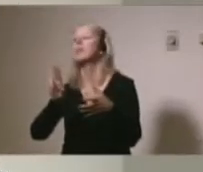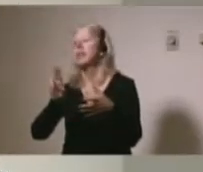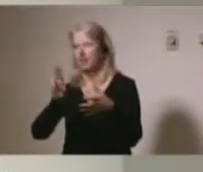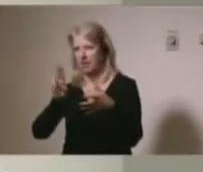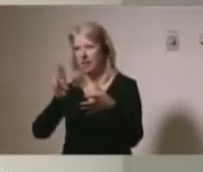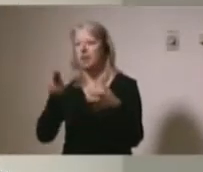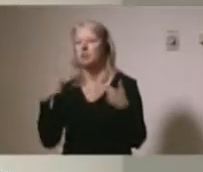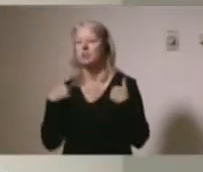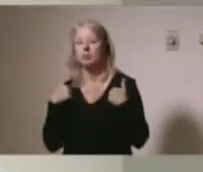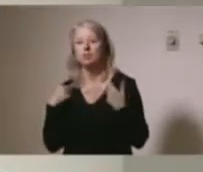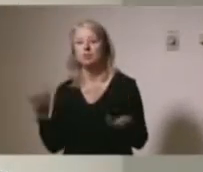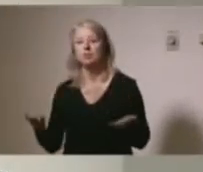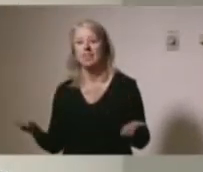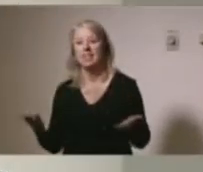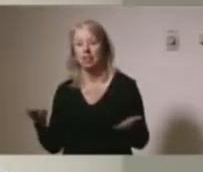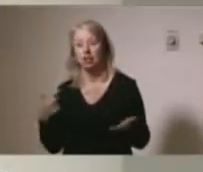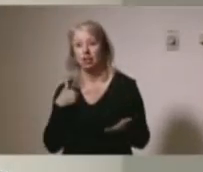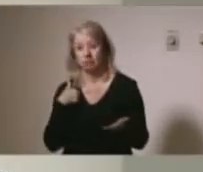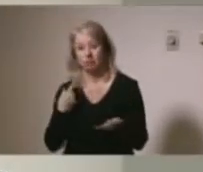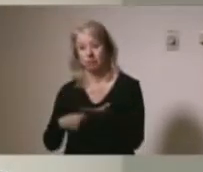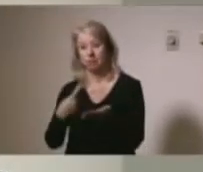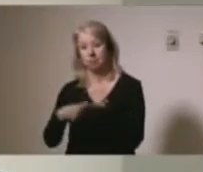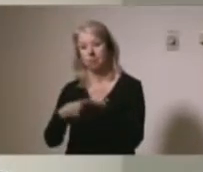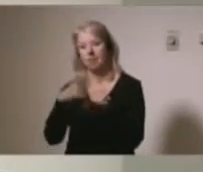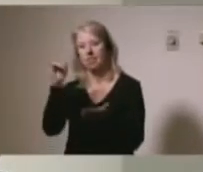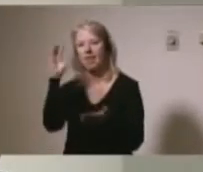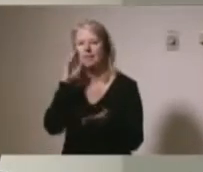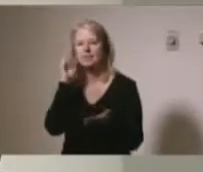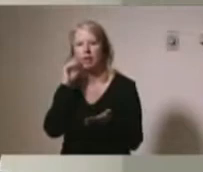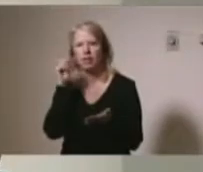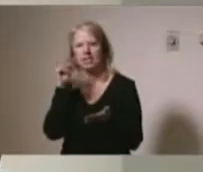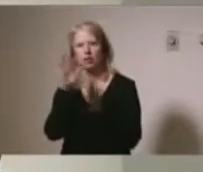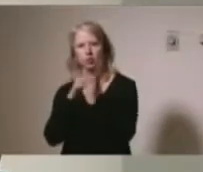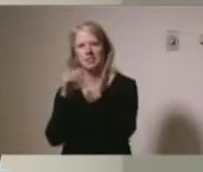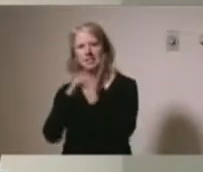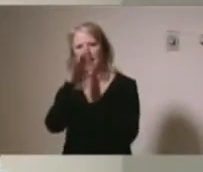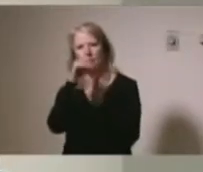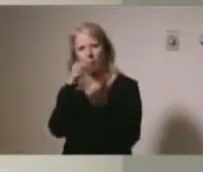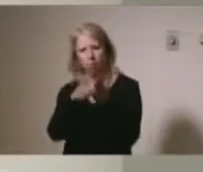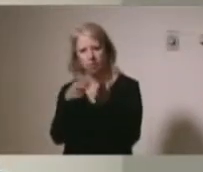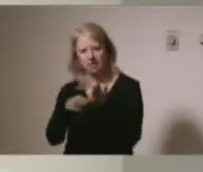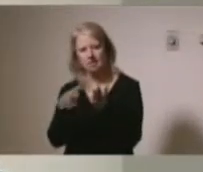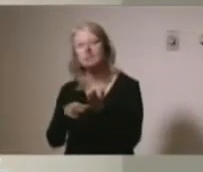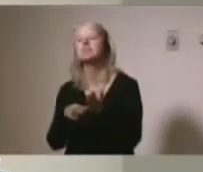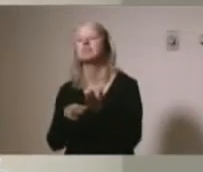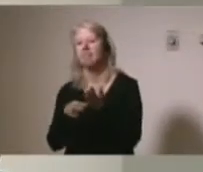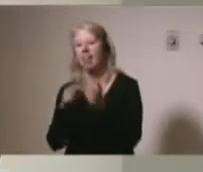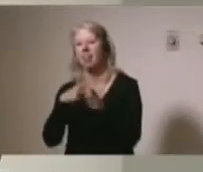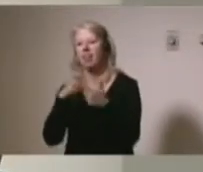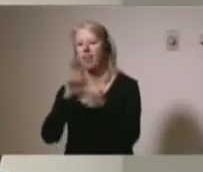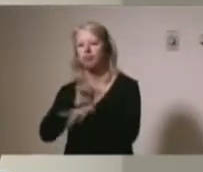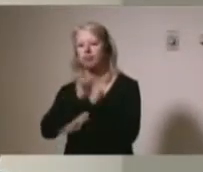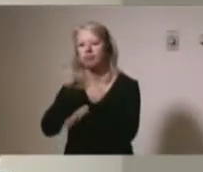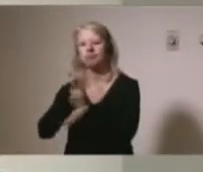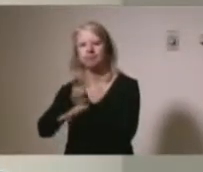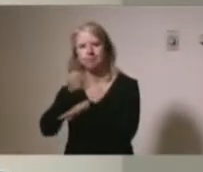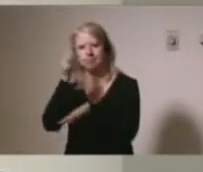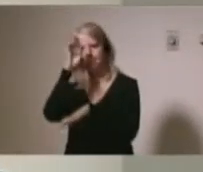to talk to you about the experience of New Zealand Post and the creation of Kiwi